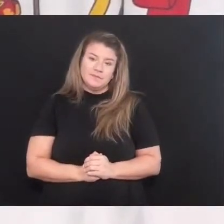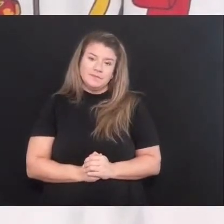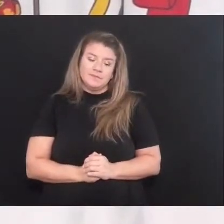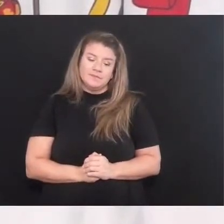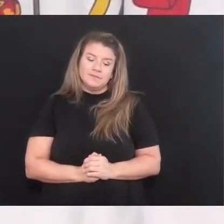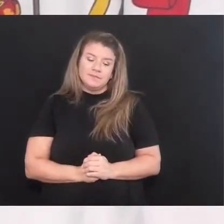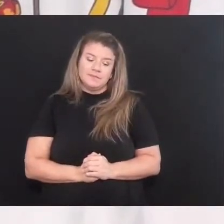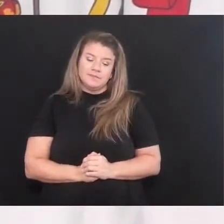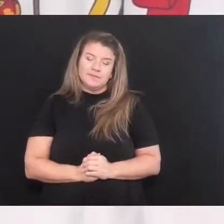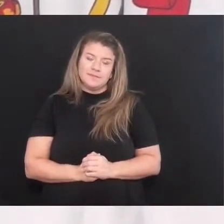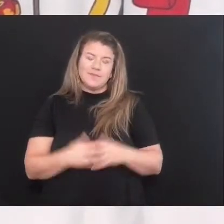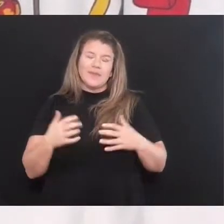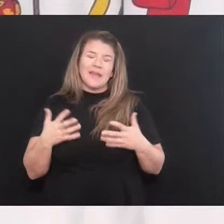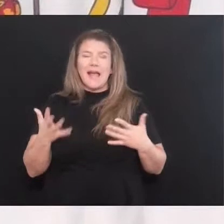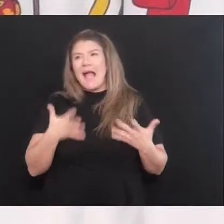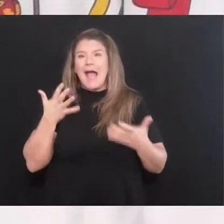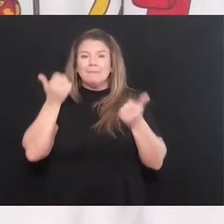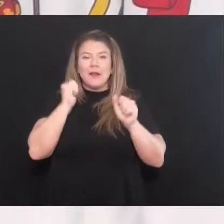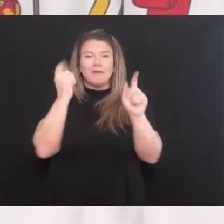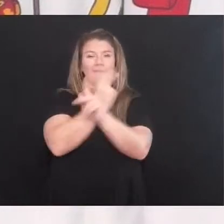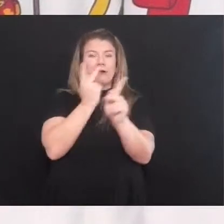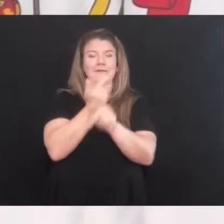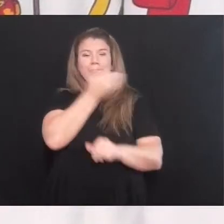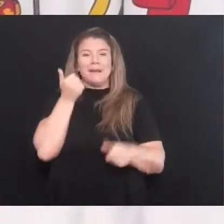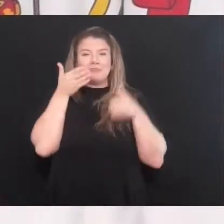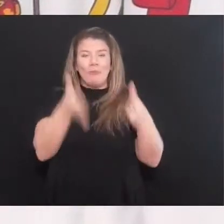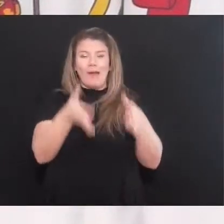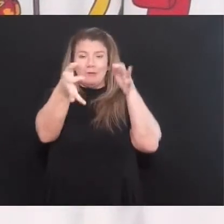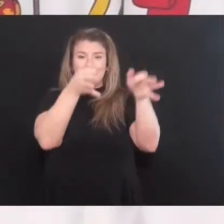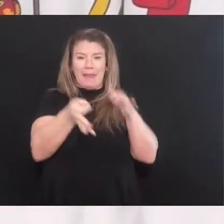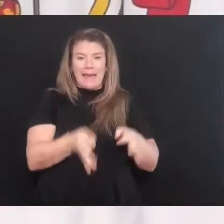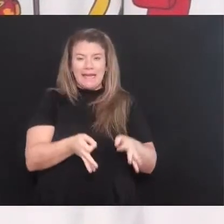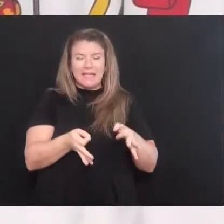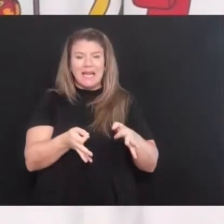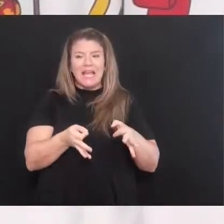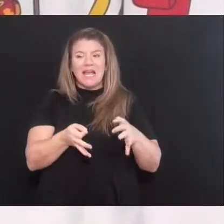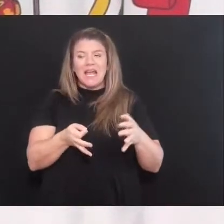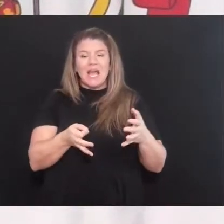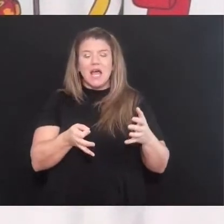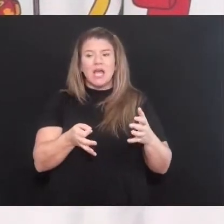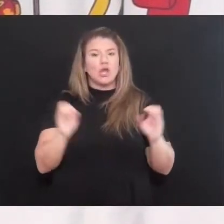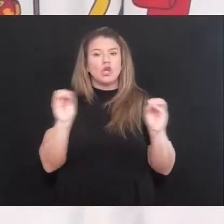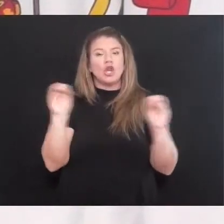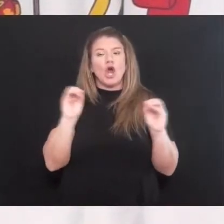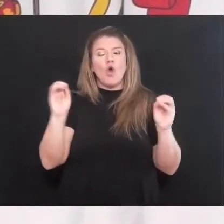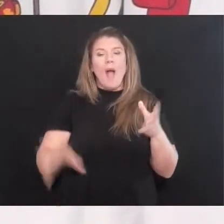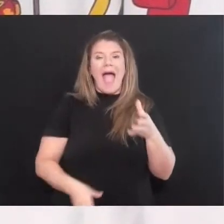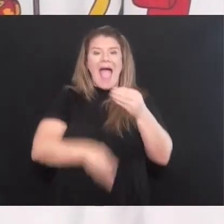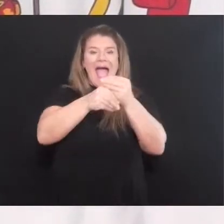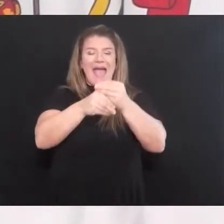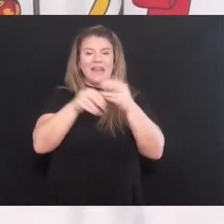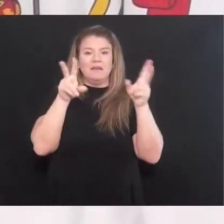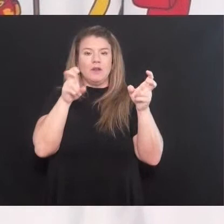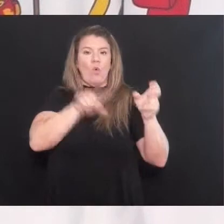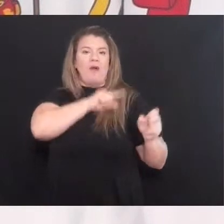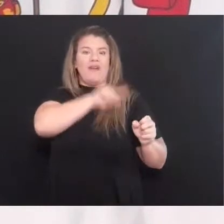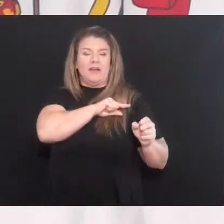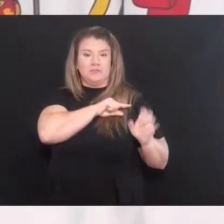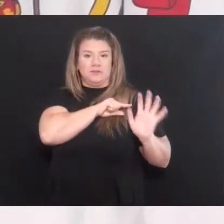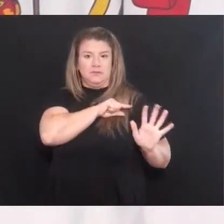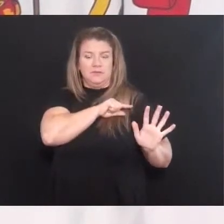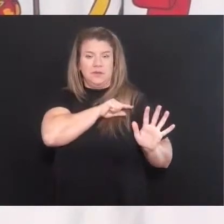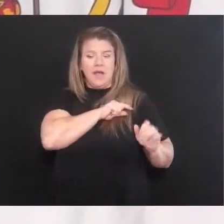no things, I don't even know exactly the word, but with no qualifiers that would say something